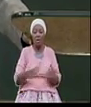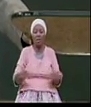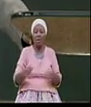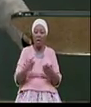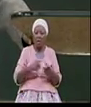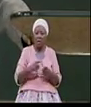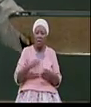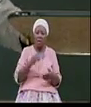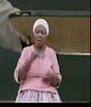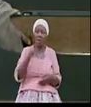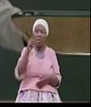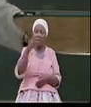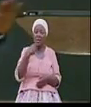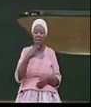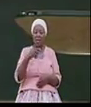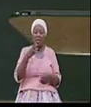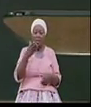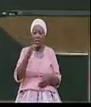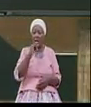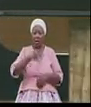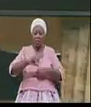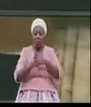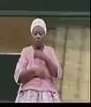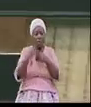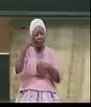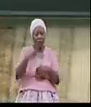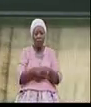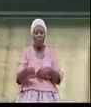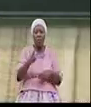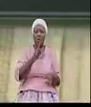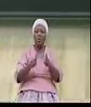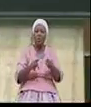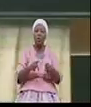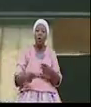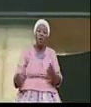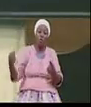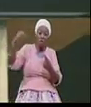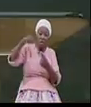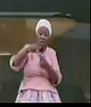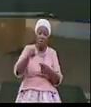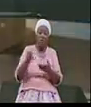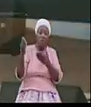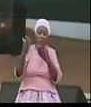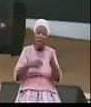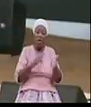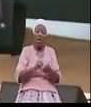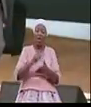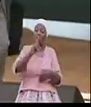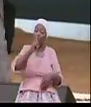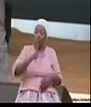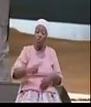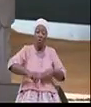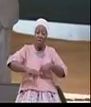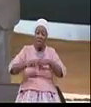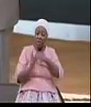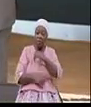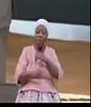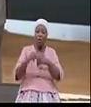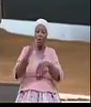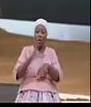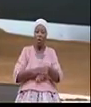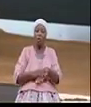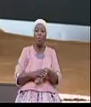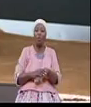punishment for those people, except you bring definite discipline